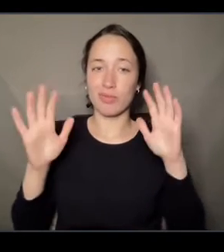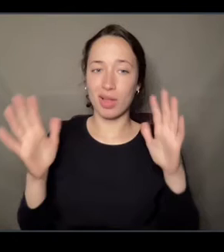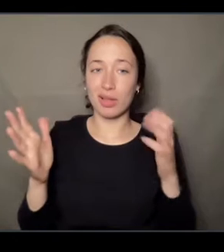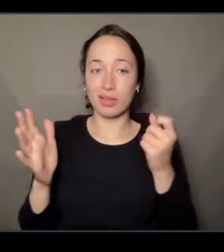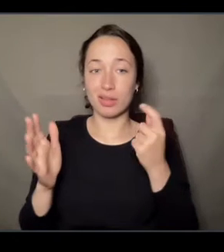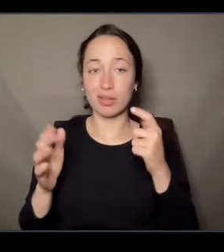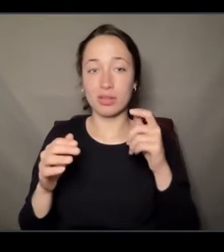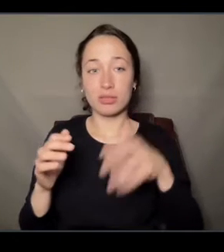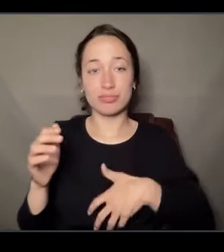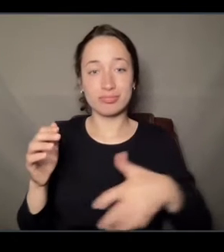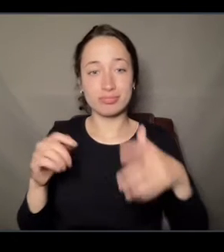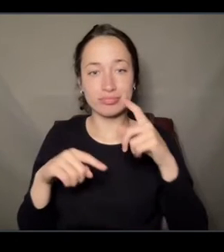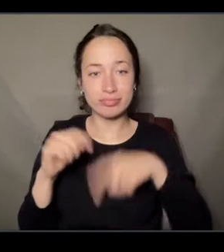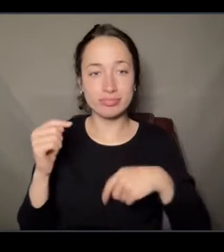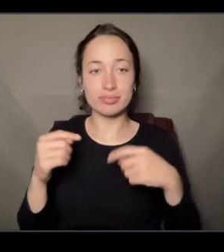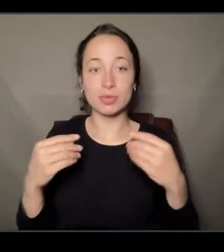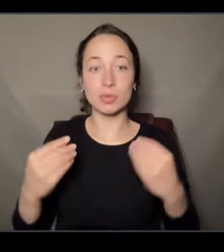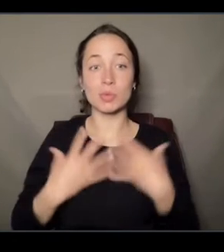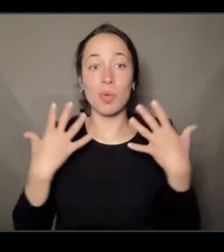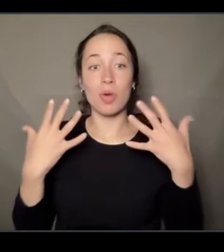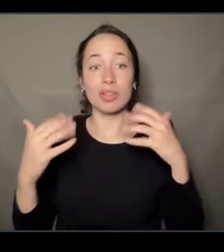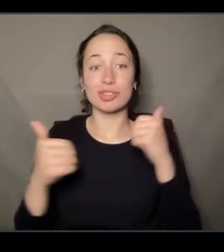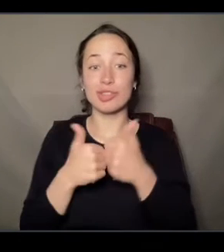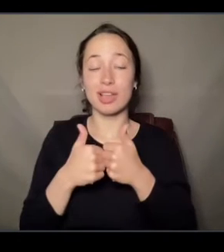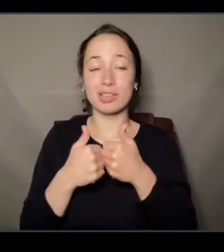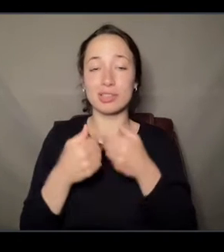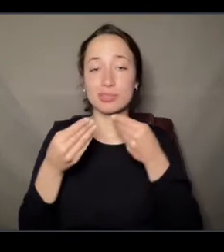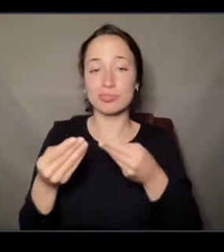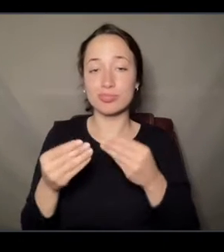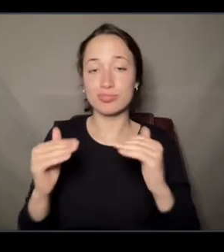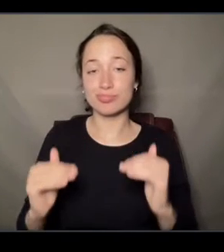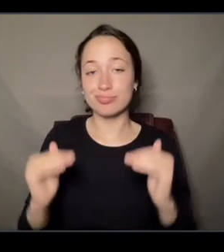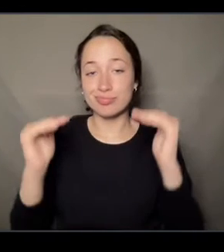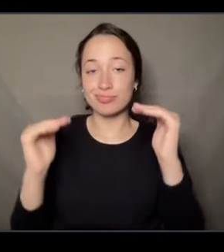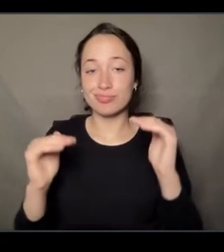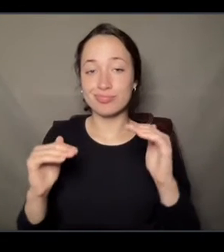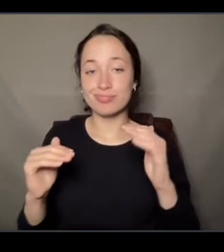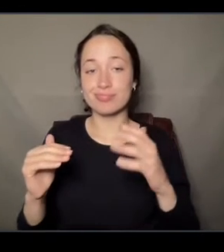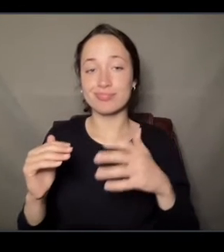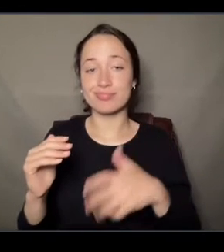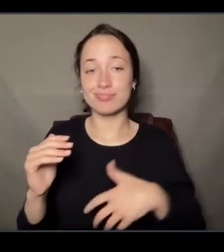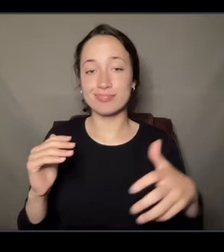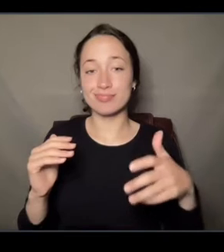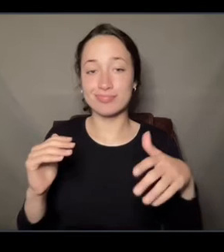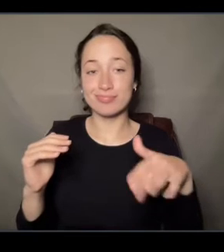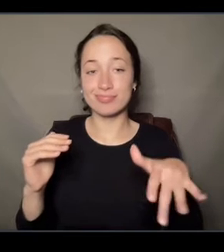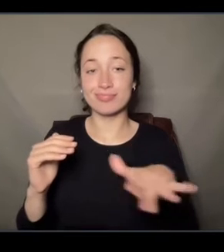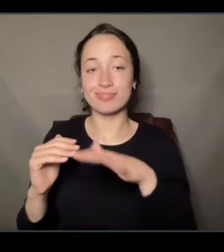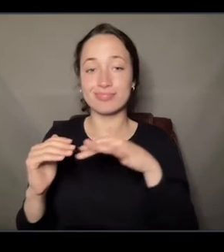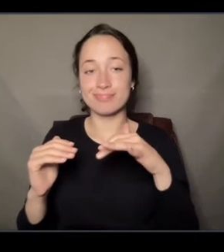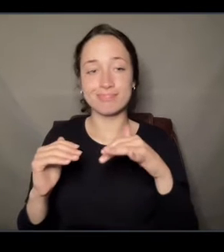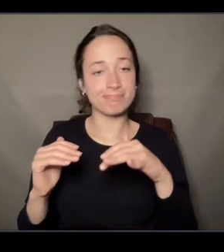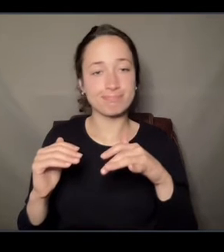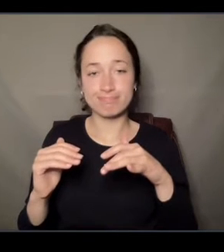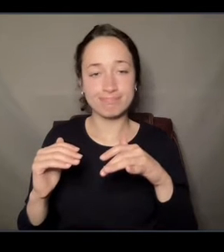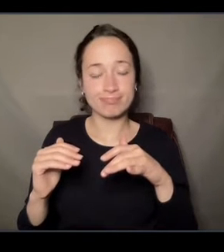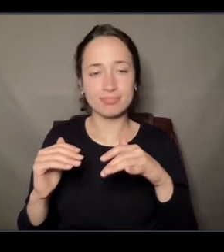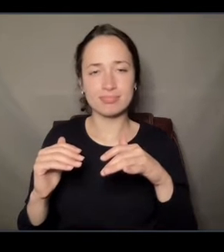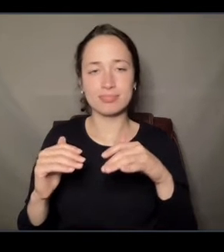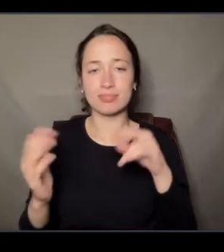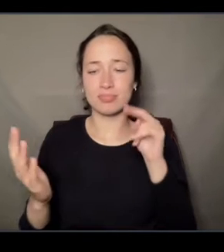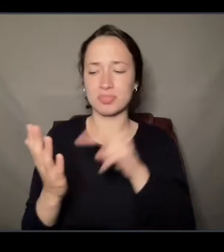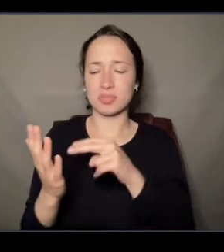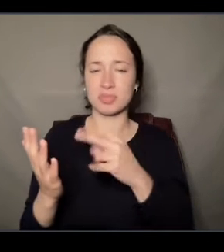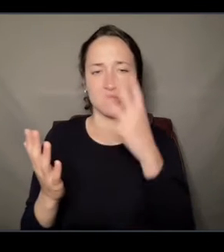Your ability to bear children and the joys and challenges of nurturing and mothering your own.